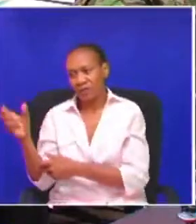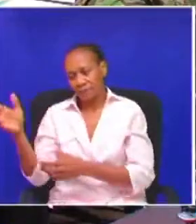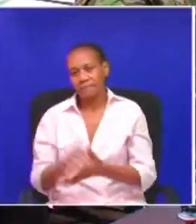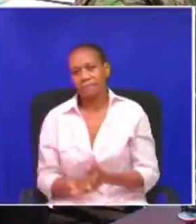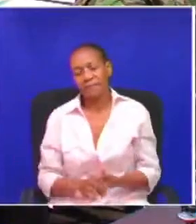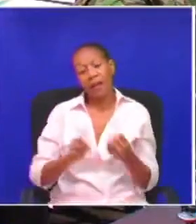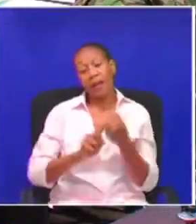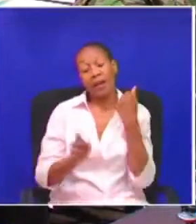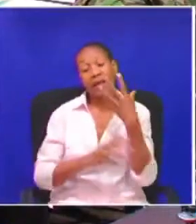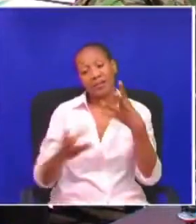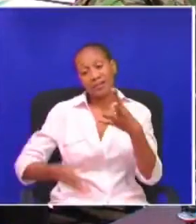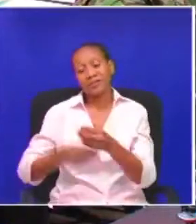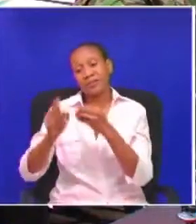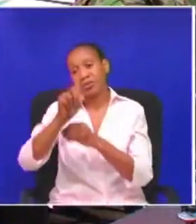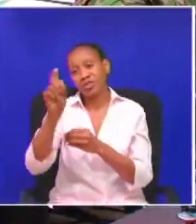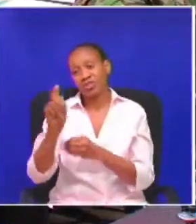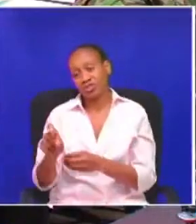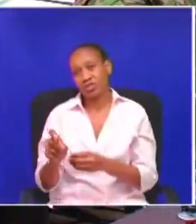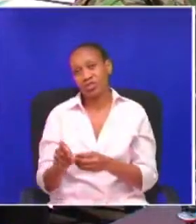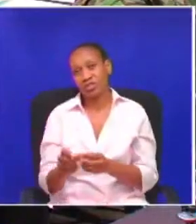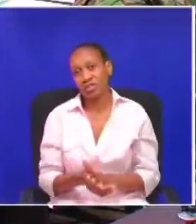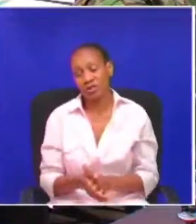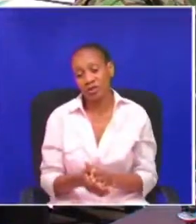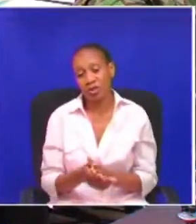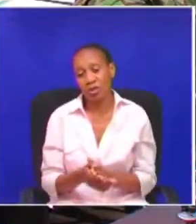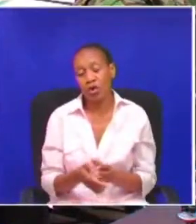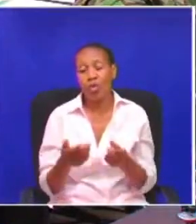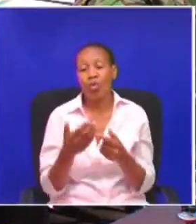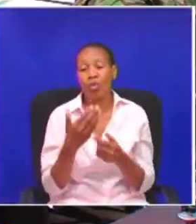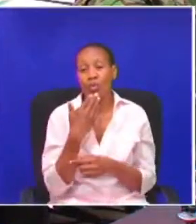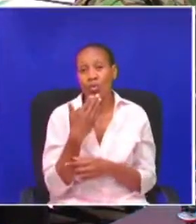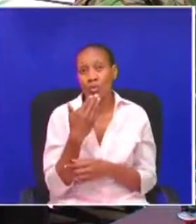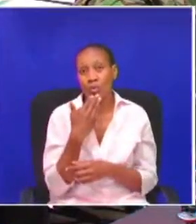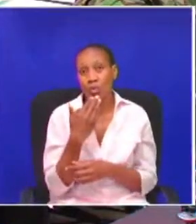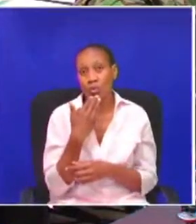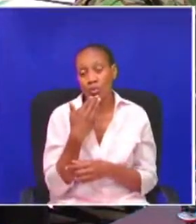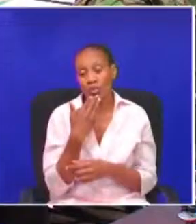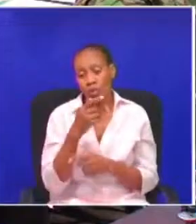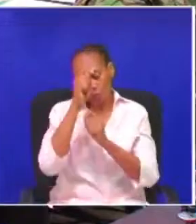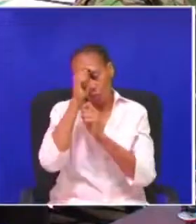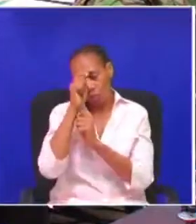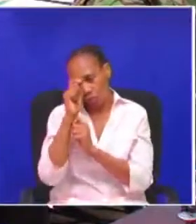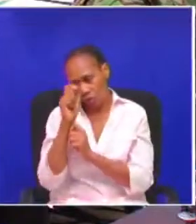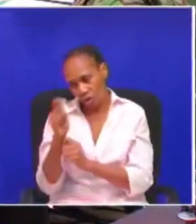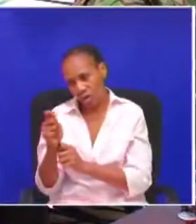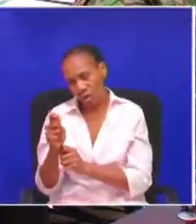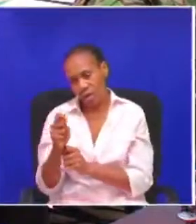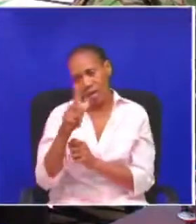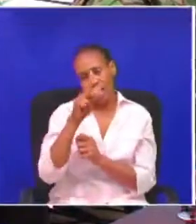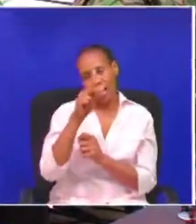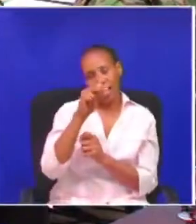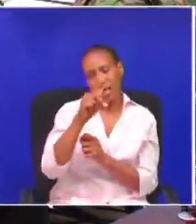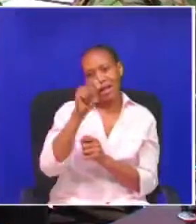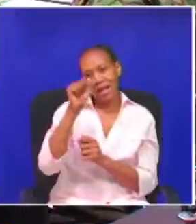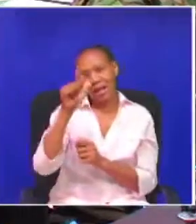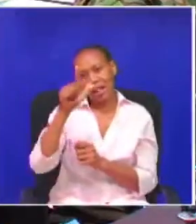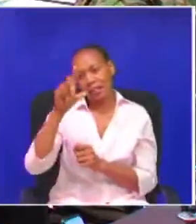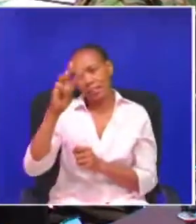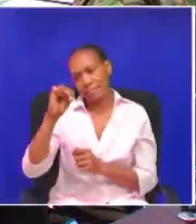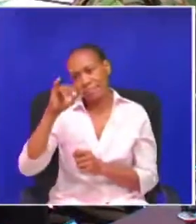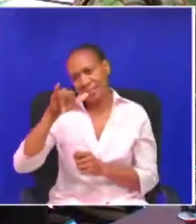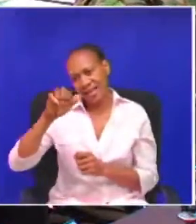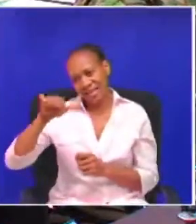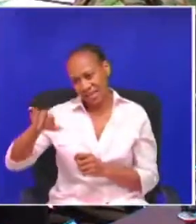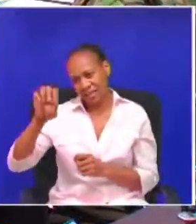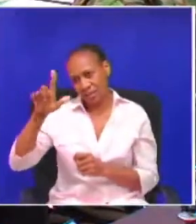last supplementary question on this one will be asked by Honorable Carl Niaus. Thank you,